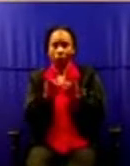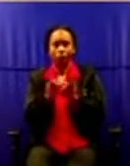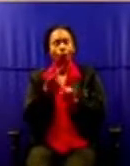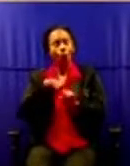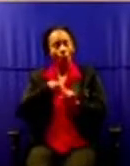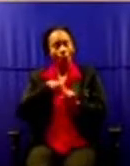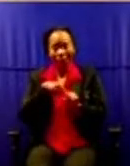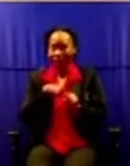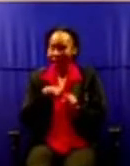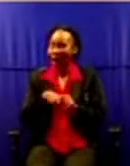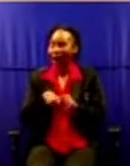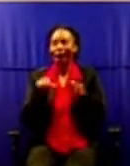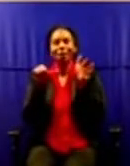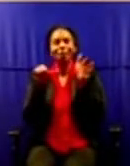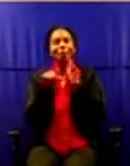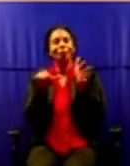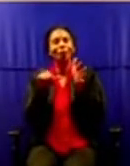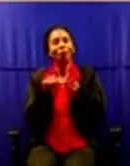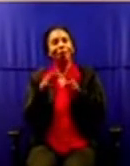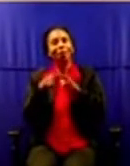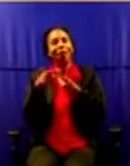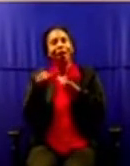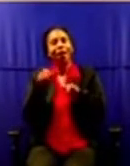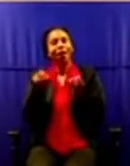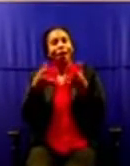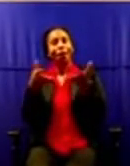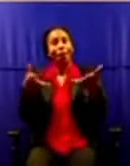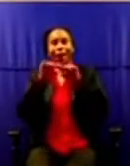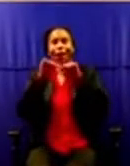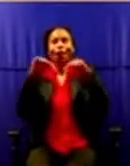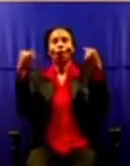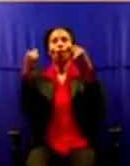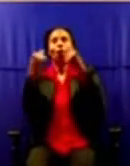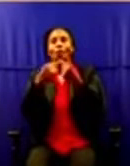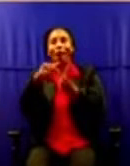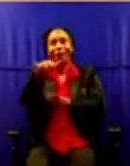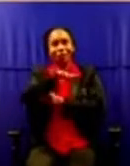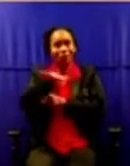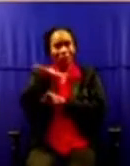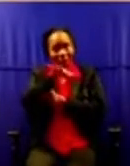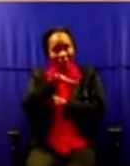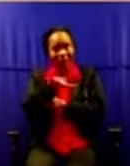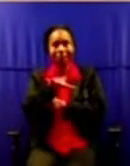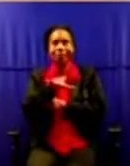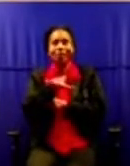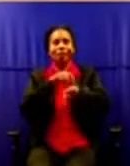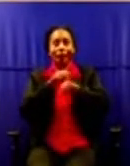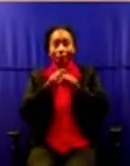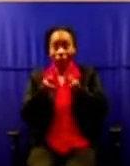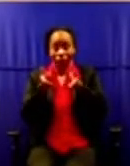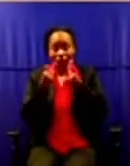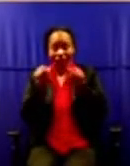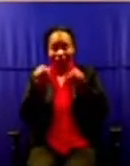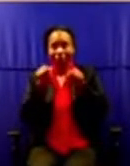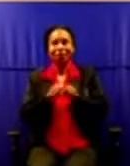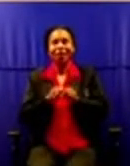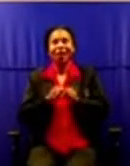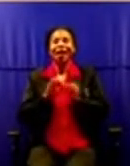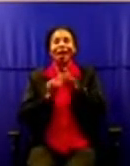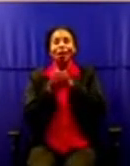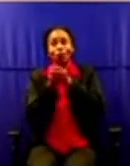player also on the global stage when it comes to things like innovation, science, and many